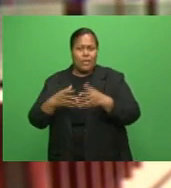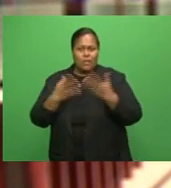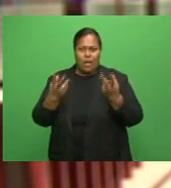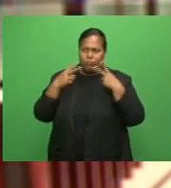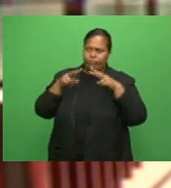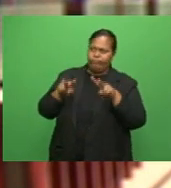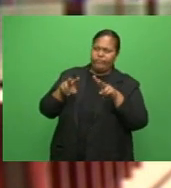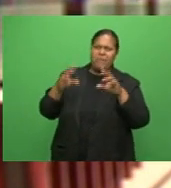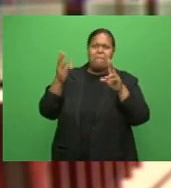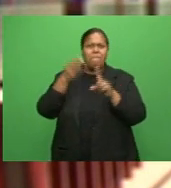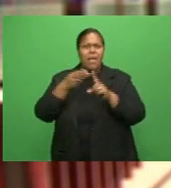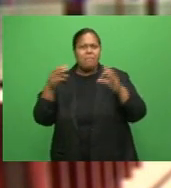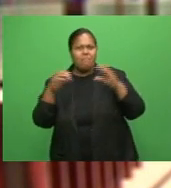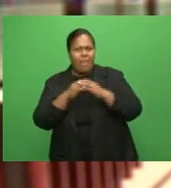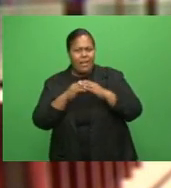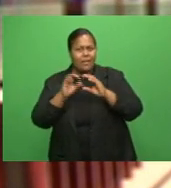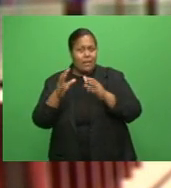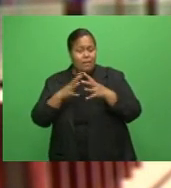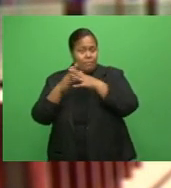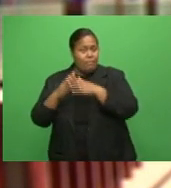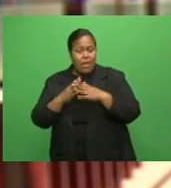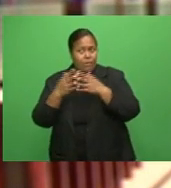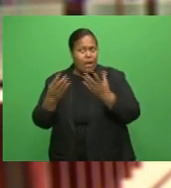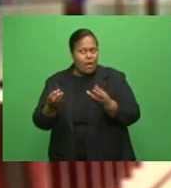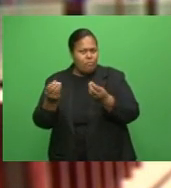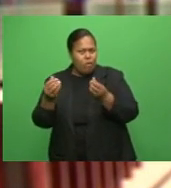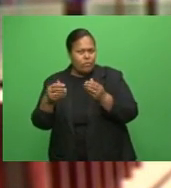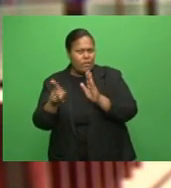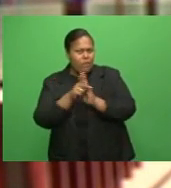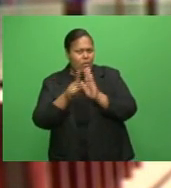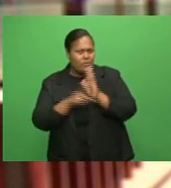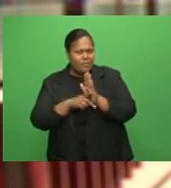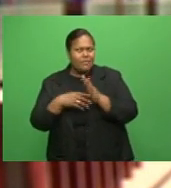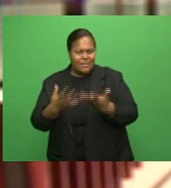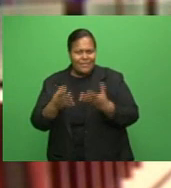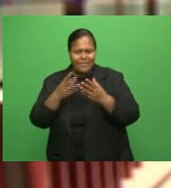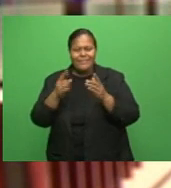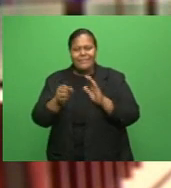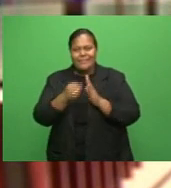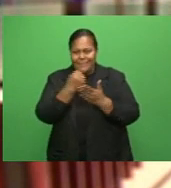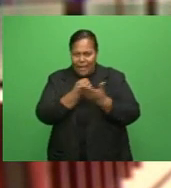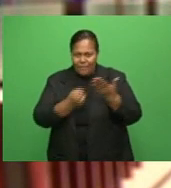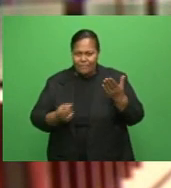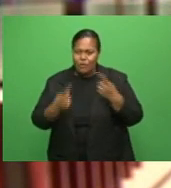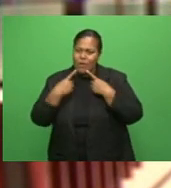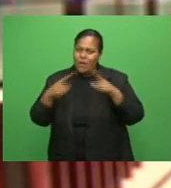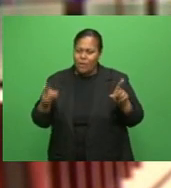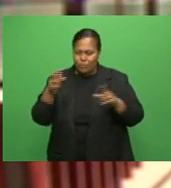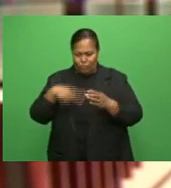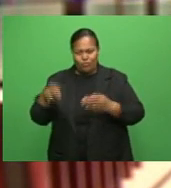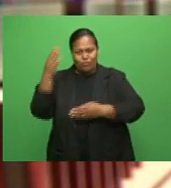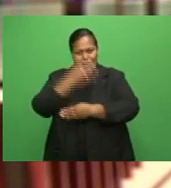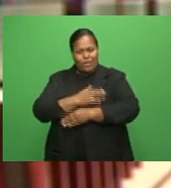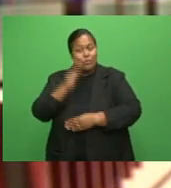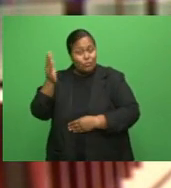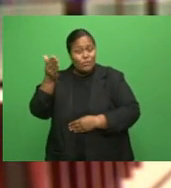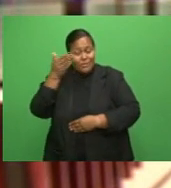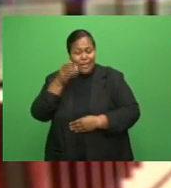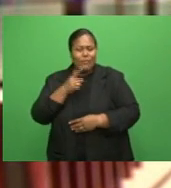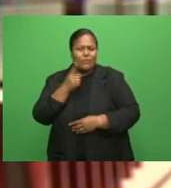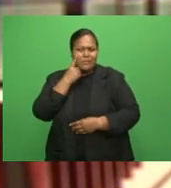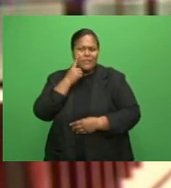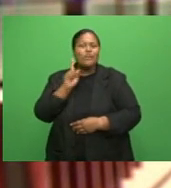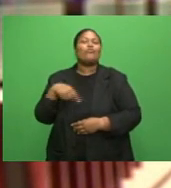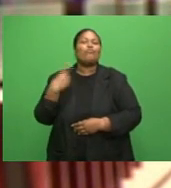Reserve interest rate decision and their monetary policy statement due later tonight. So we'll see the results of that on our currency movements